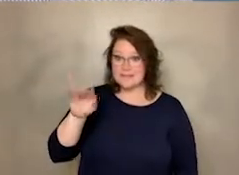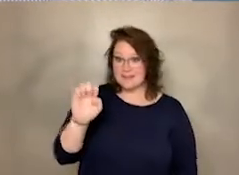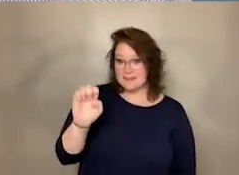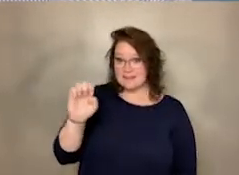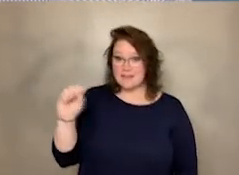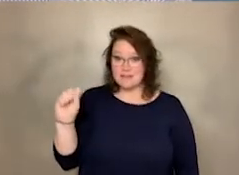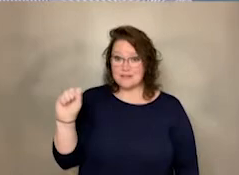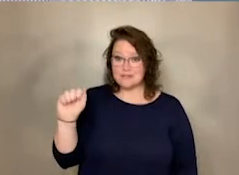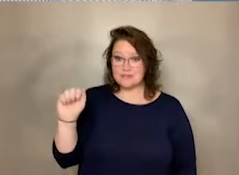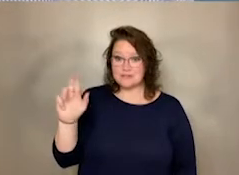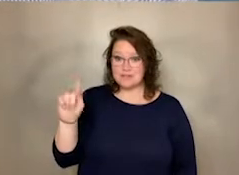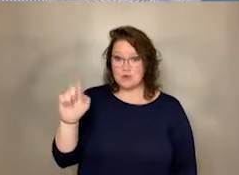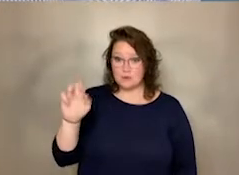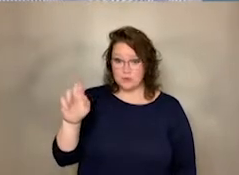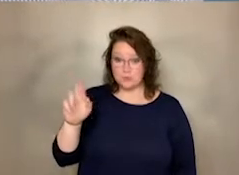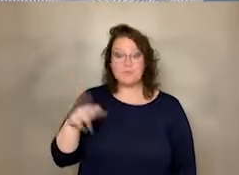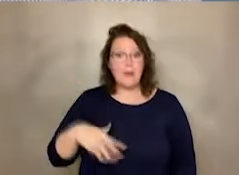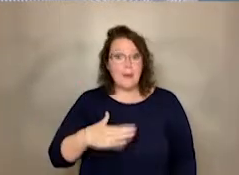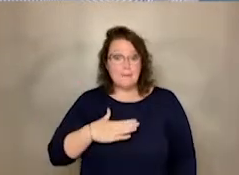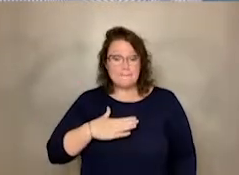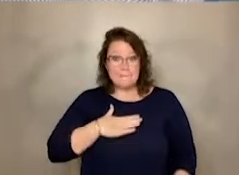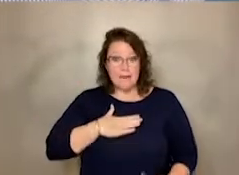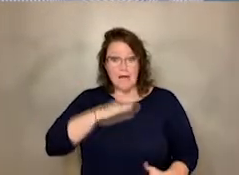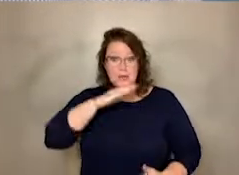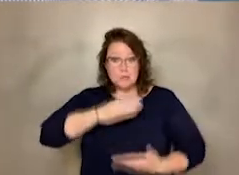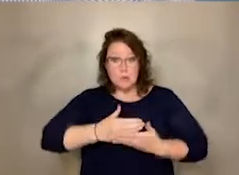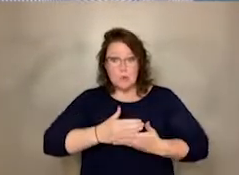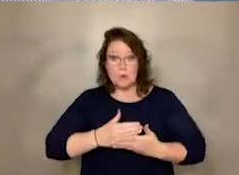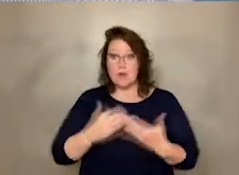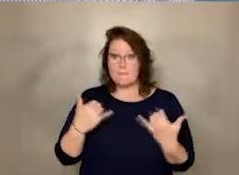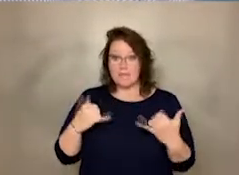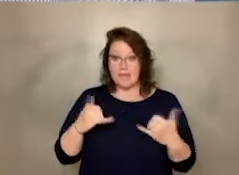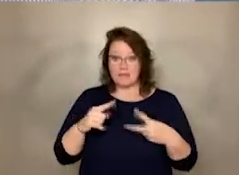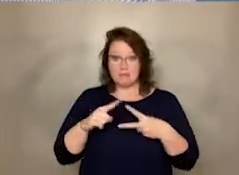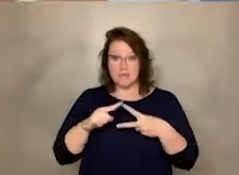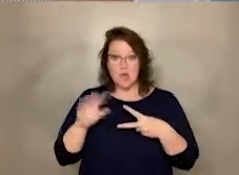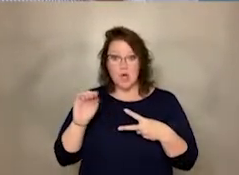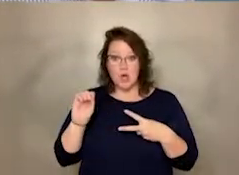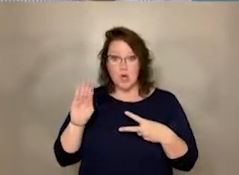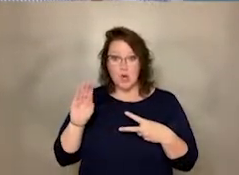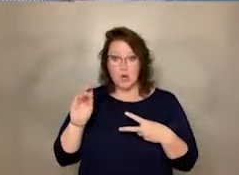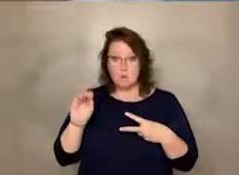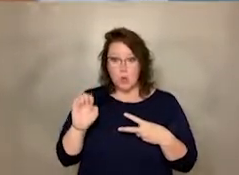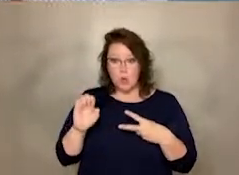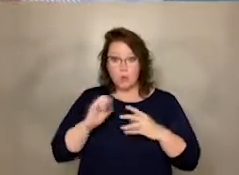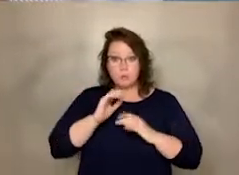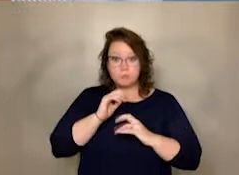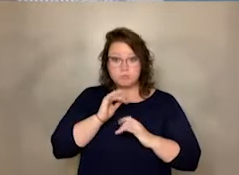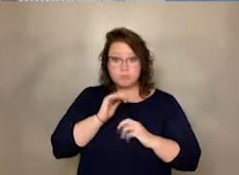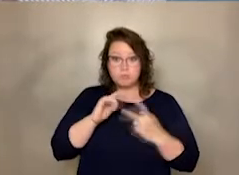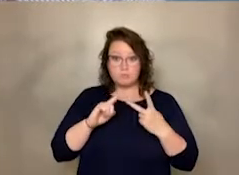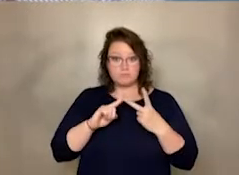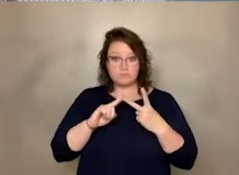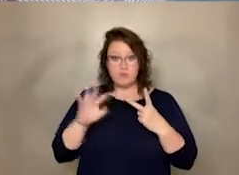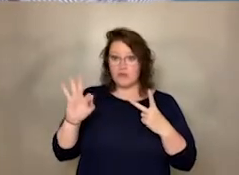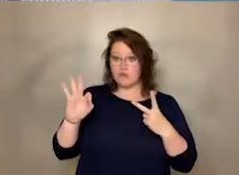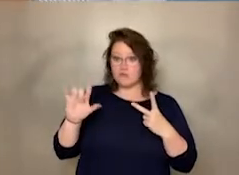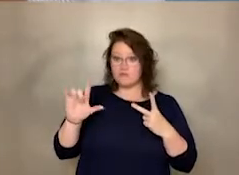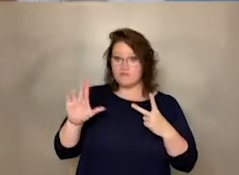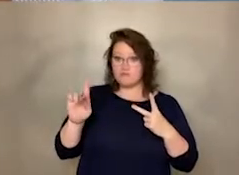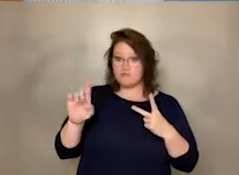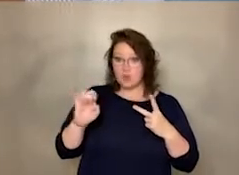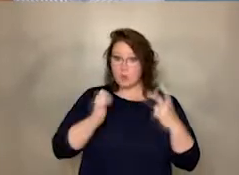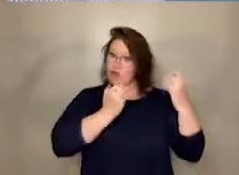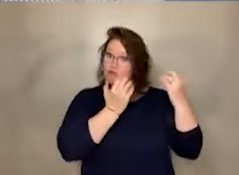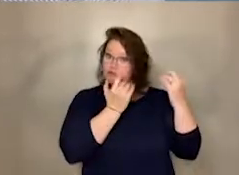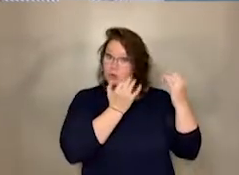and she plays the oboe and the flute. And that got me thinking, what are some other musical instruments? So